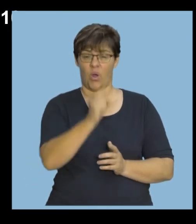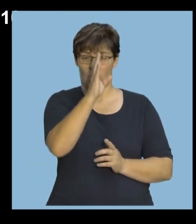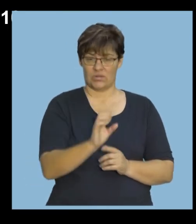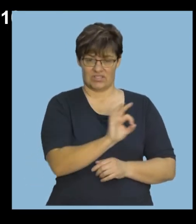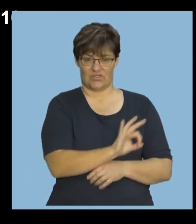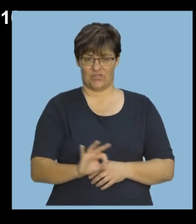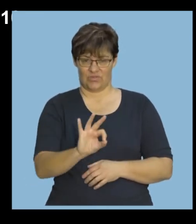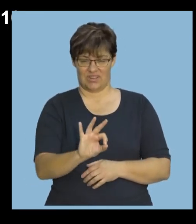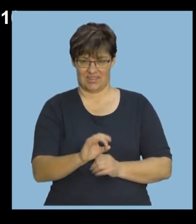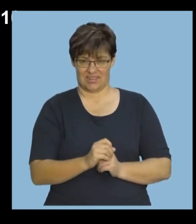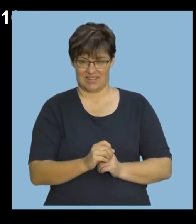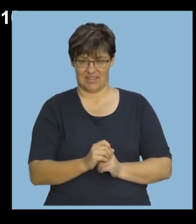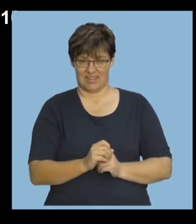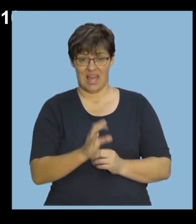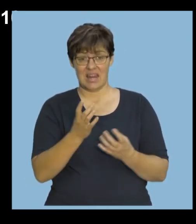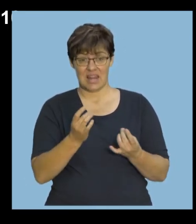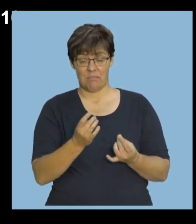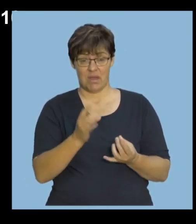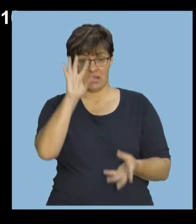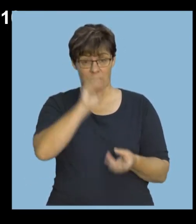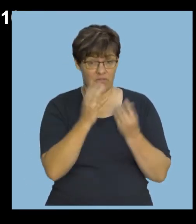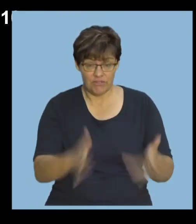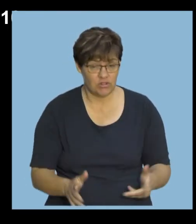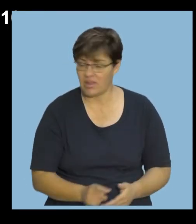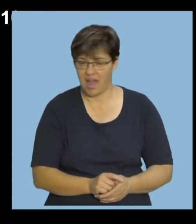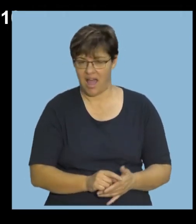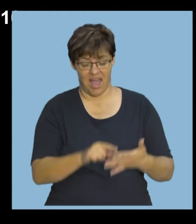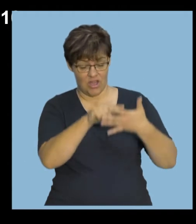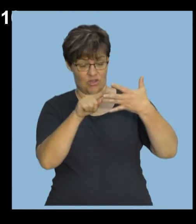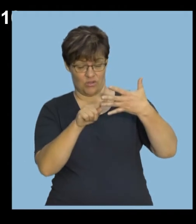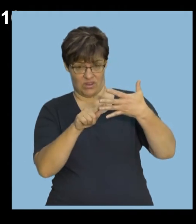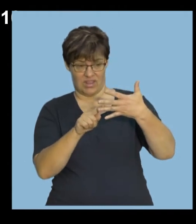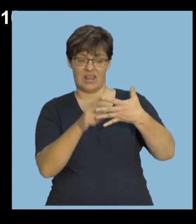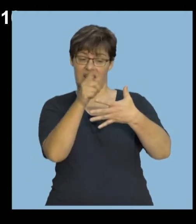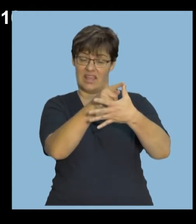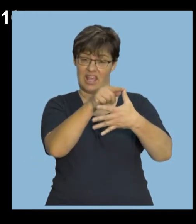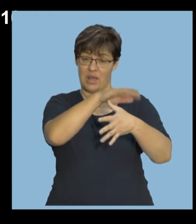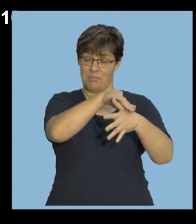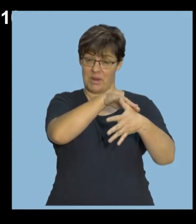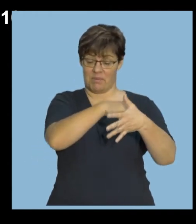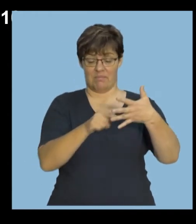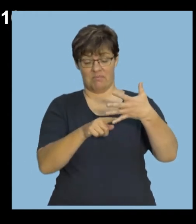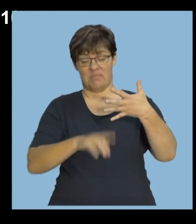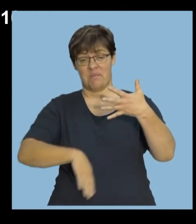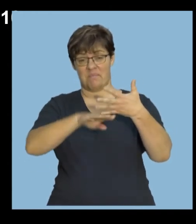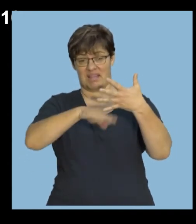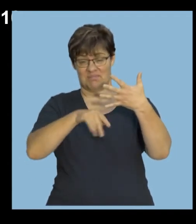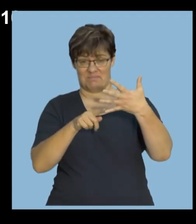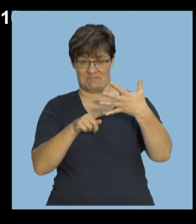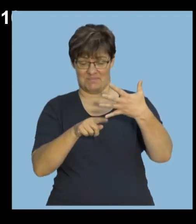quartiles. Is our number summary done? No. We need minimum value